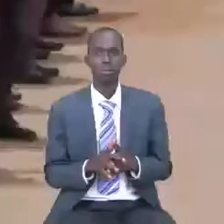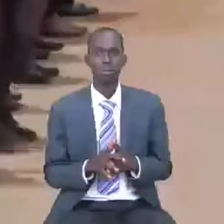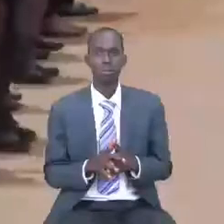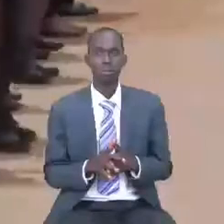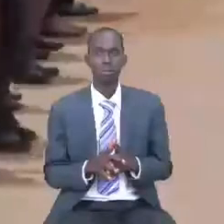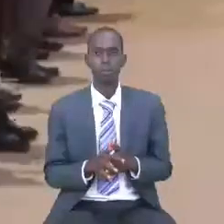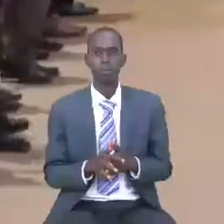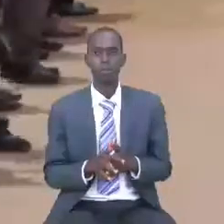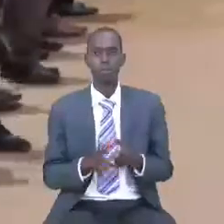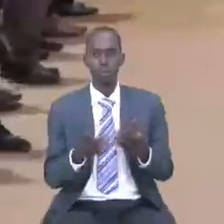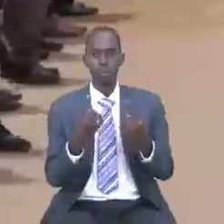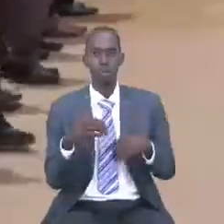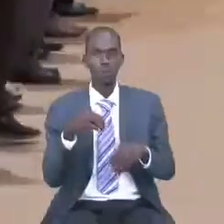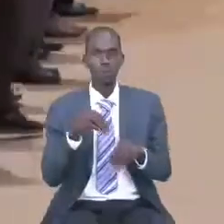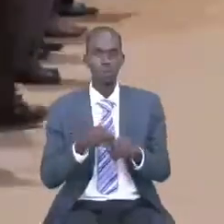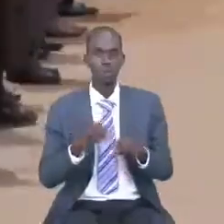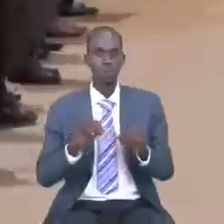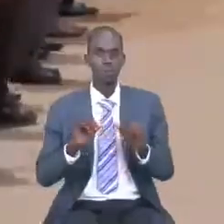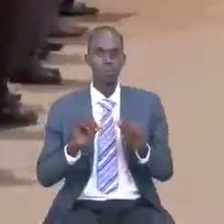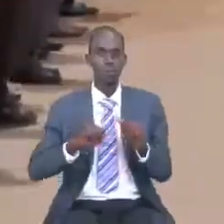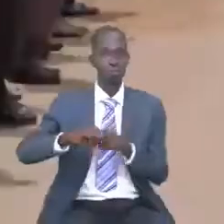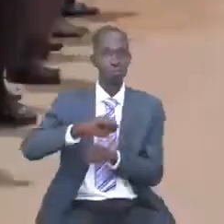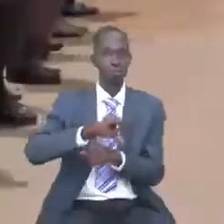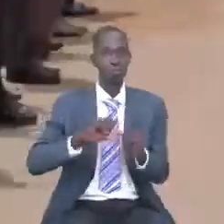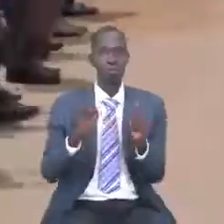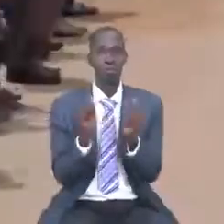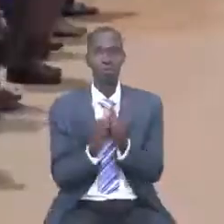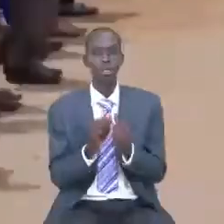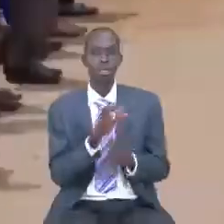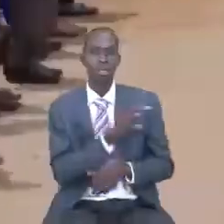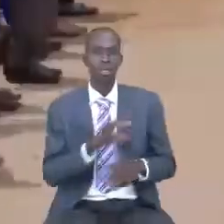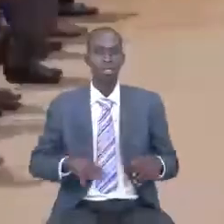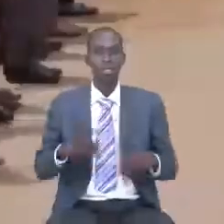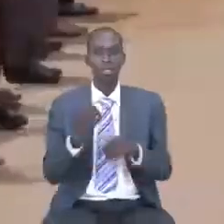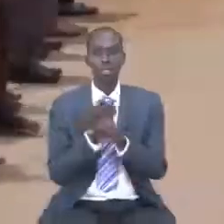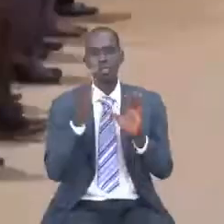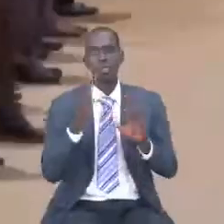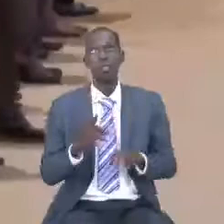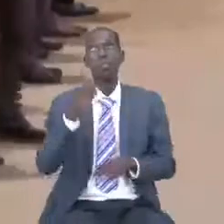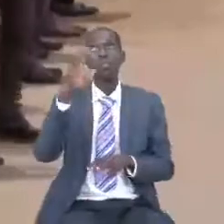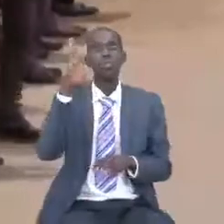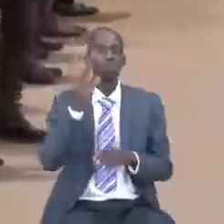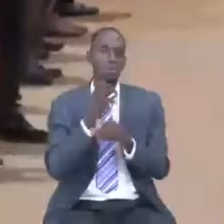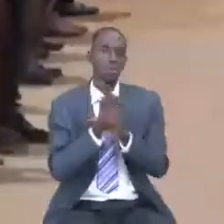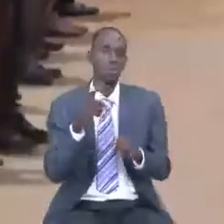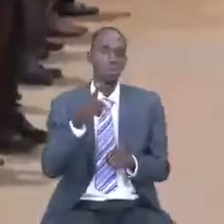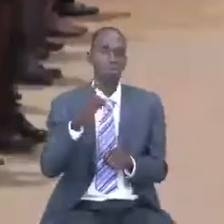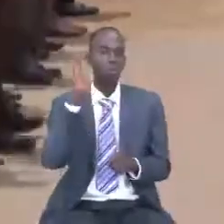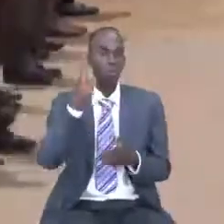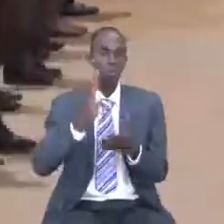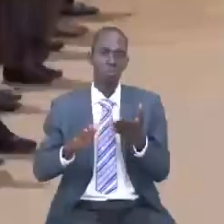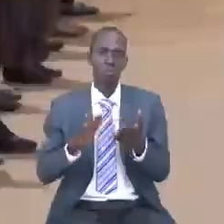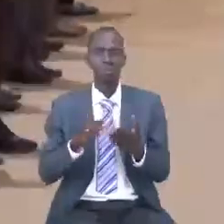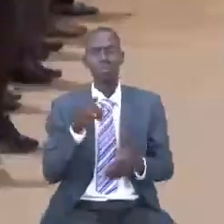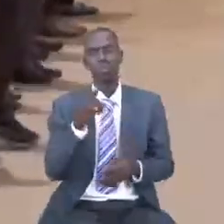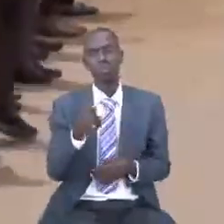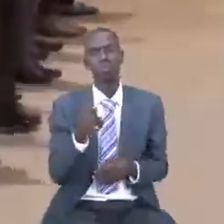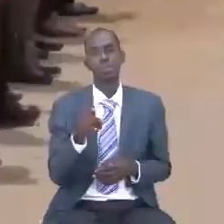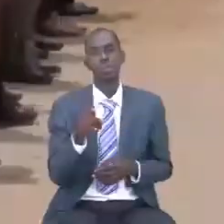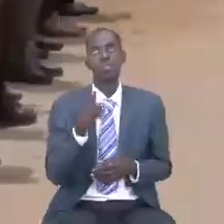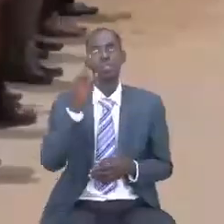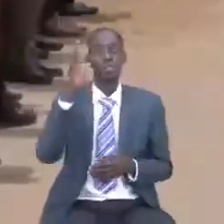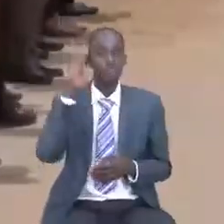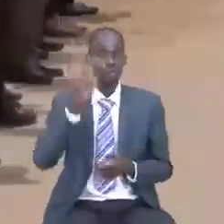Come in partnership with Christ, the Savior. He will save you. He'll forgive you. He'll transform